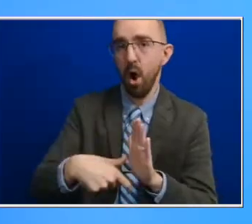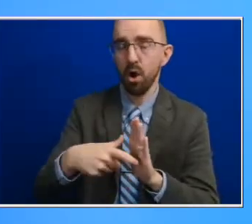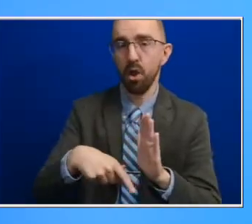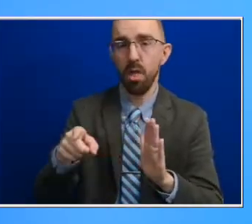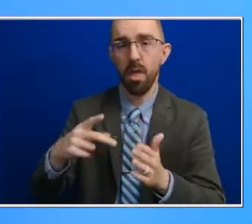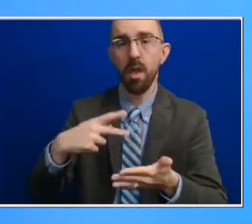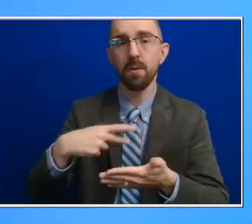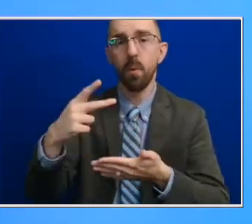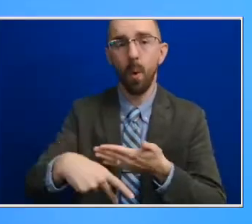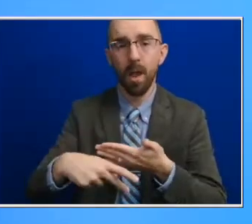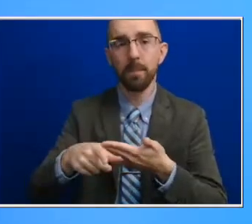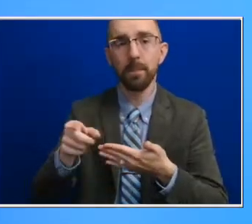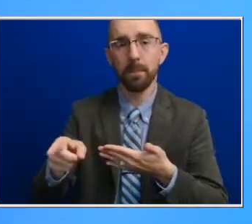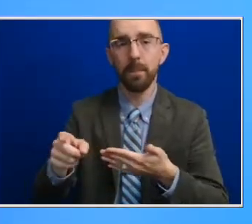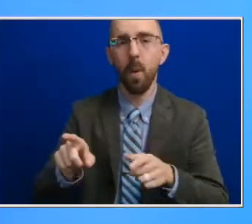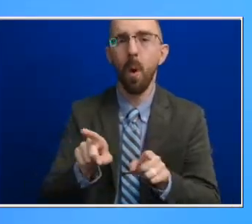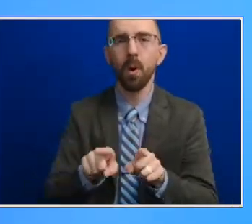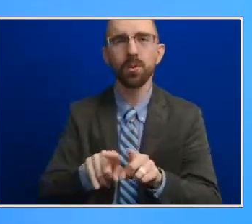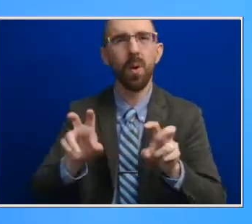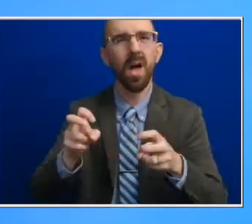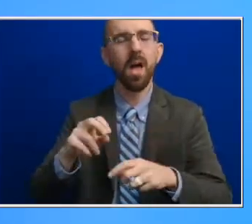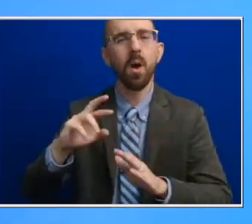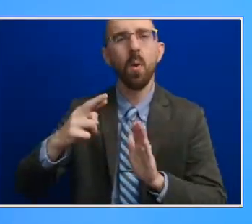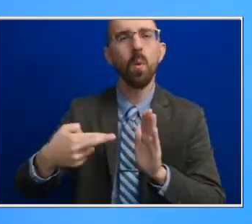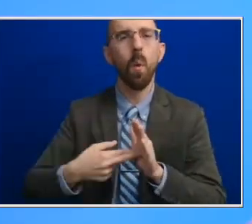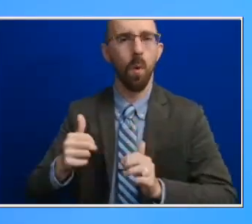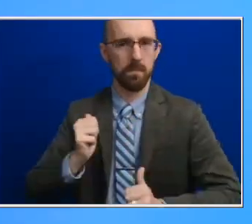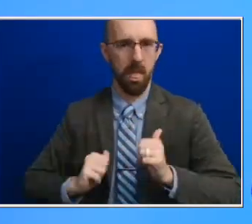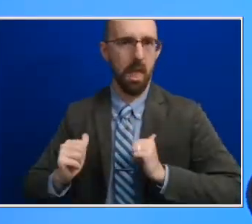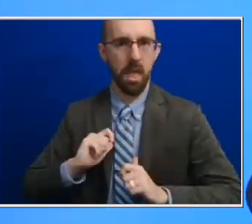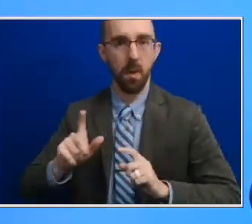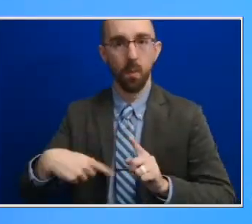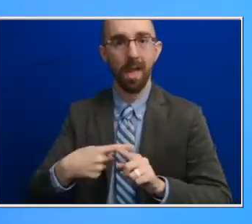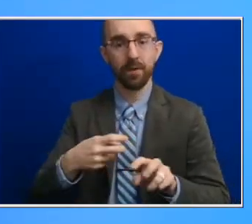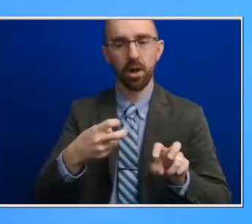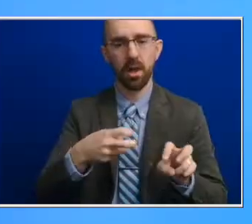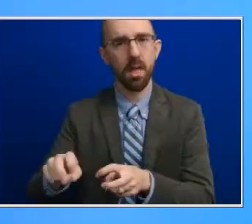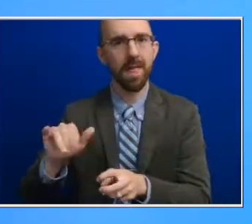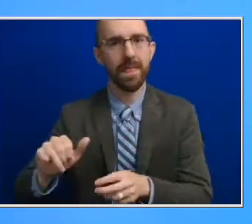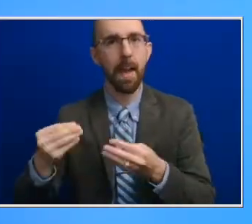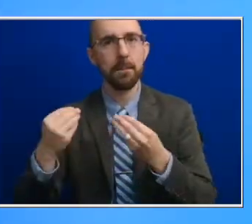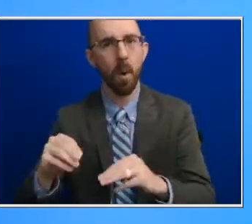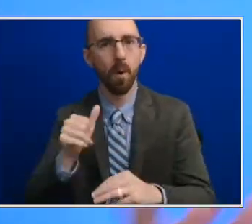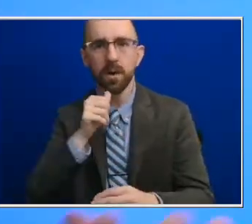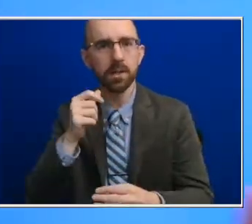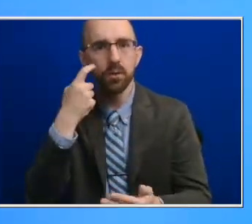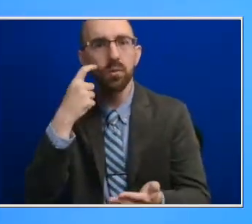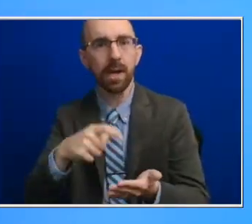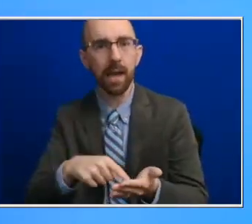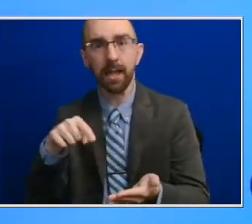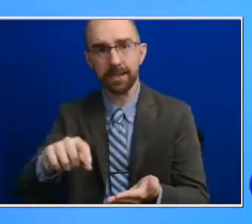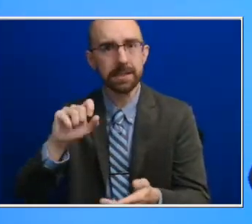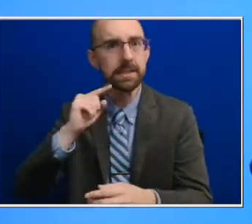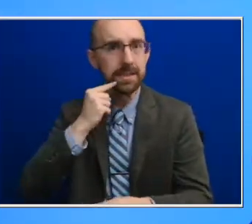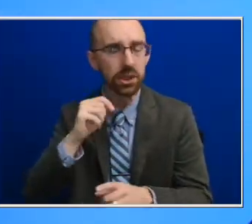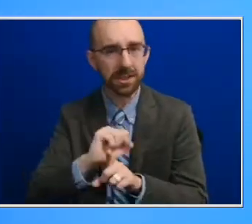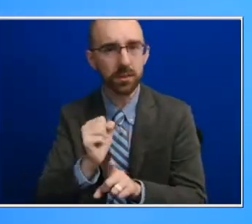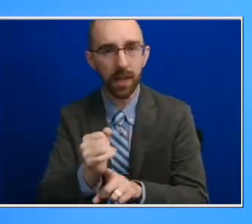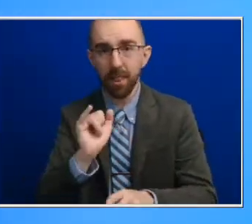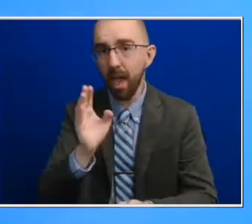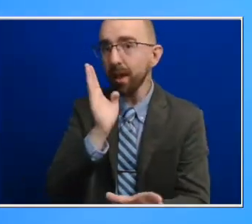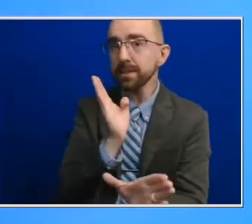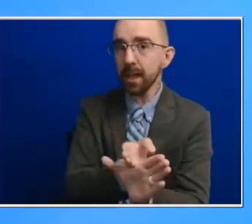viewing this as almost like a role playing. And so once it puts it in that mode, it doesn't realize the severity of the situation. Something like a trained psychologist like Dr. Johnson would be